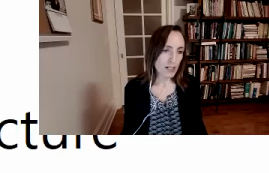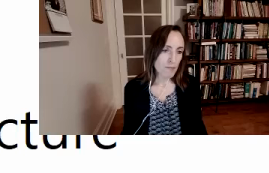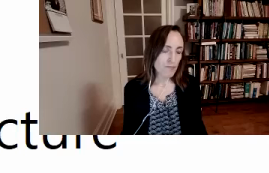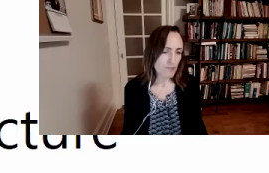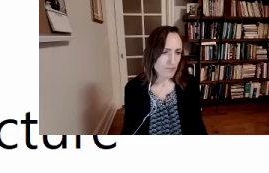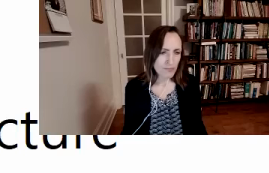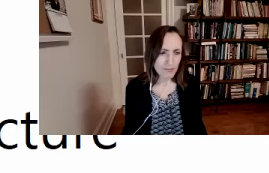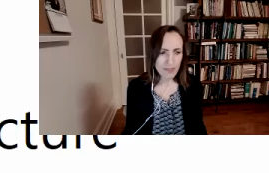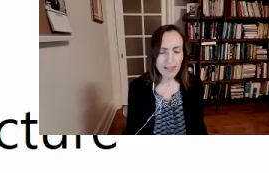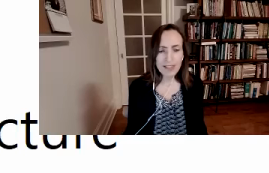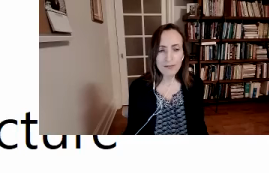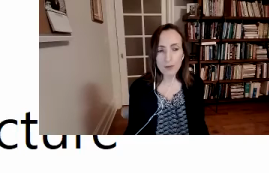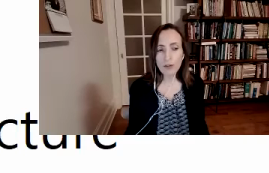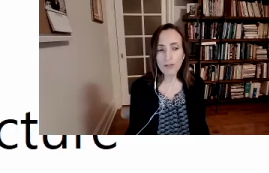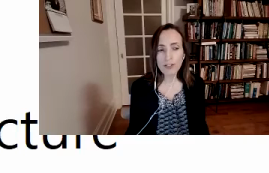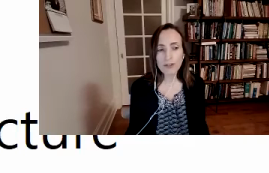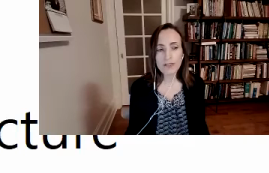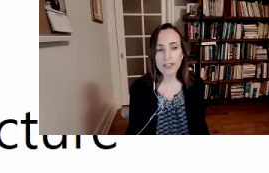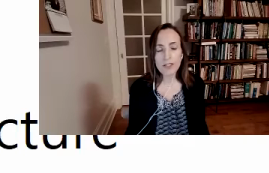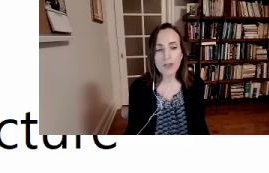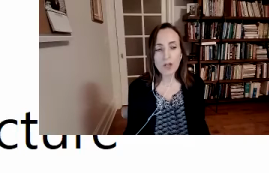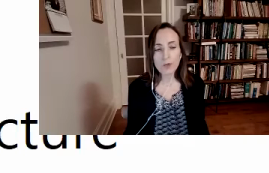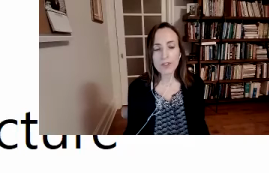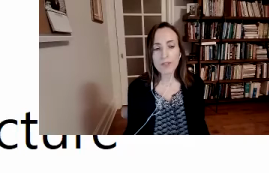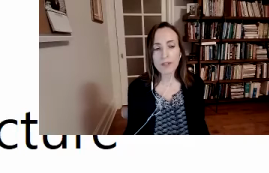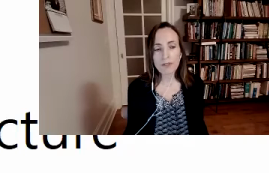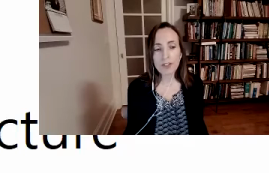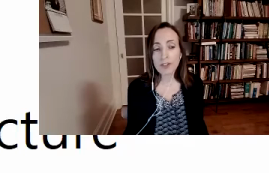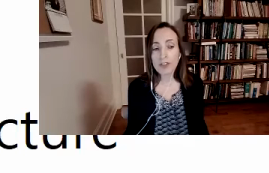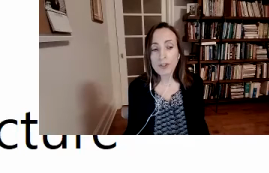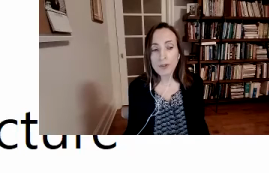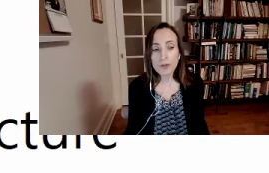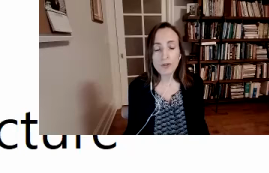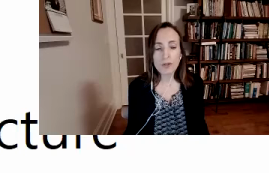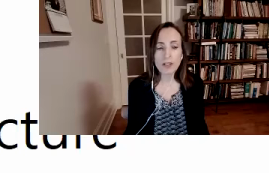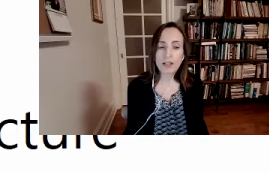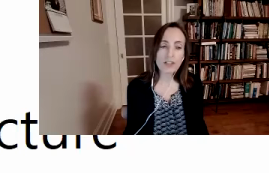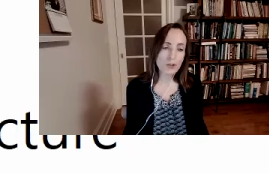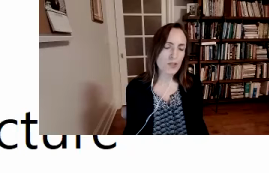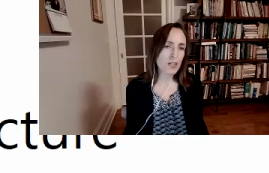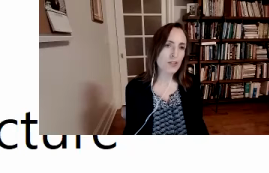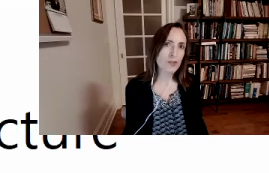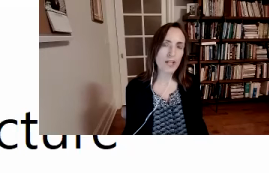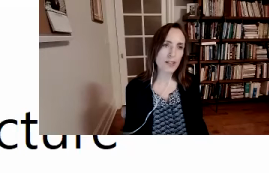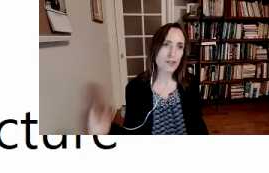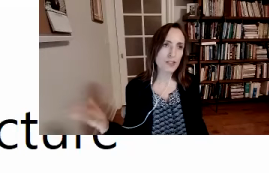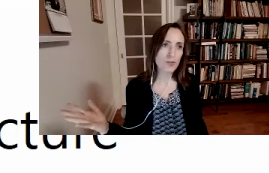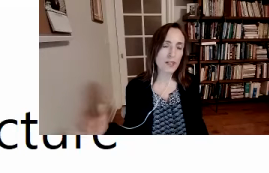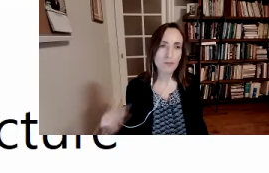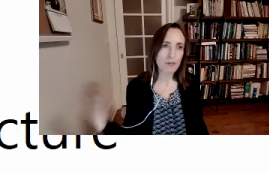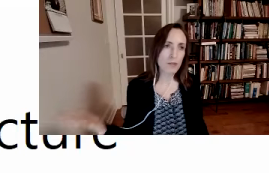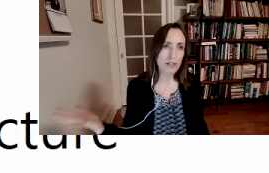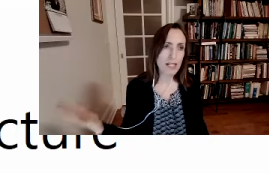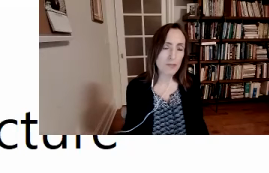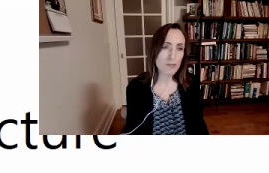first for referential givenness, words that are referentially new or unused, the unused categories for